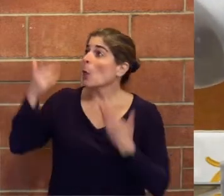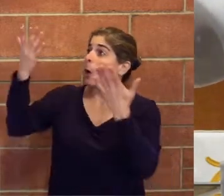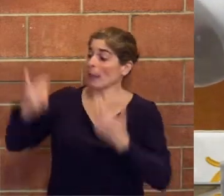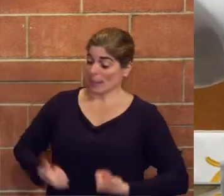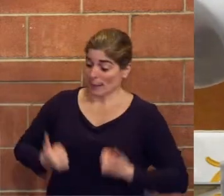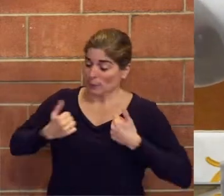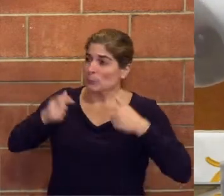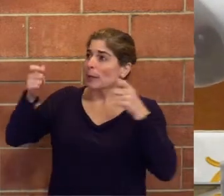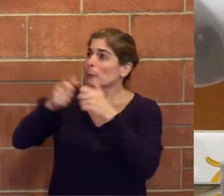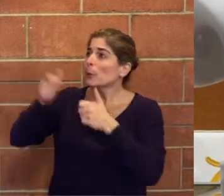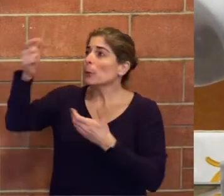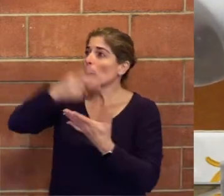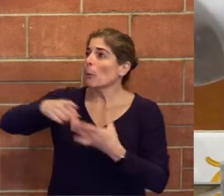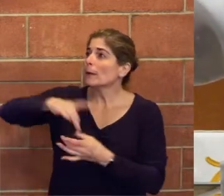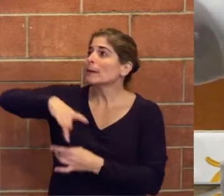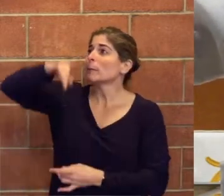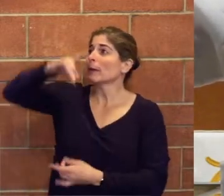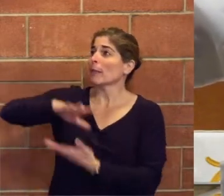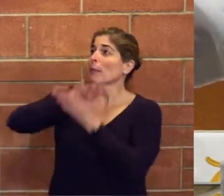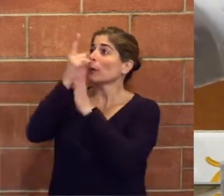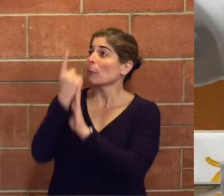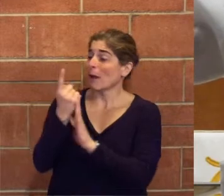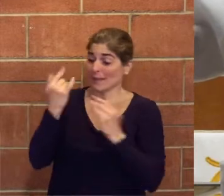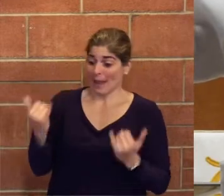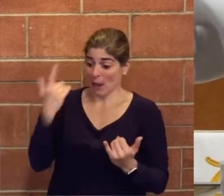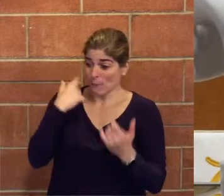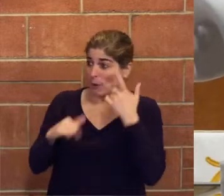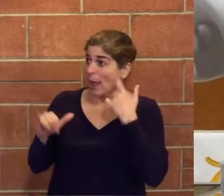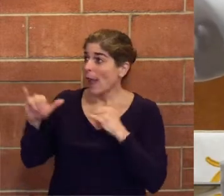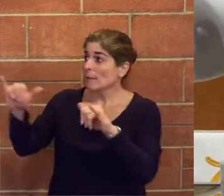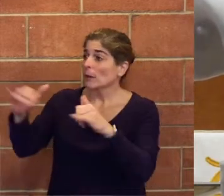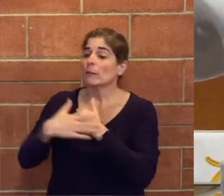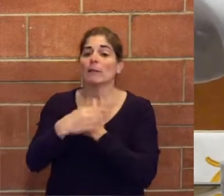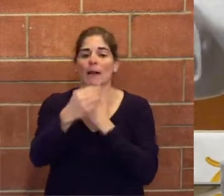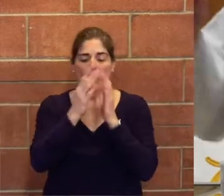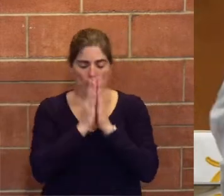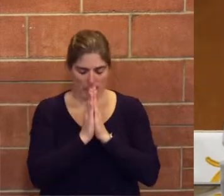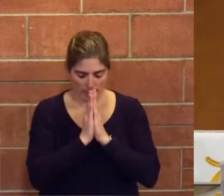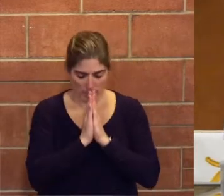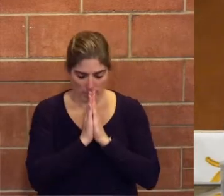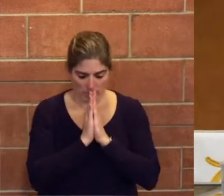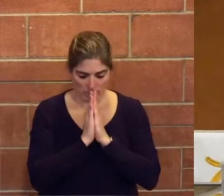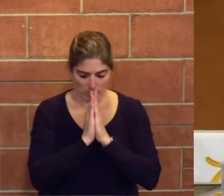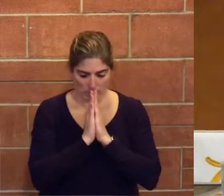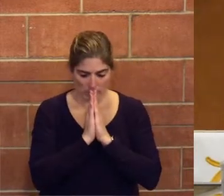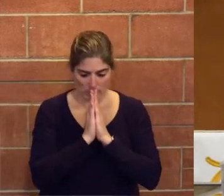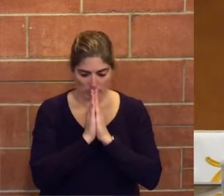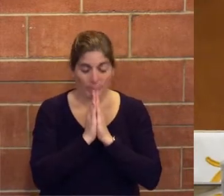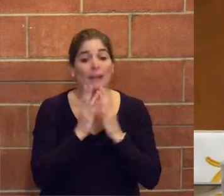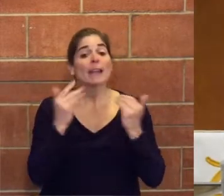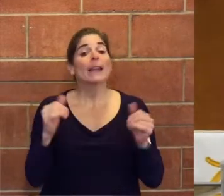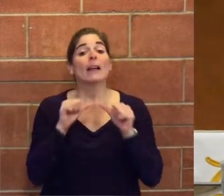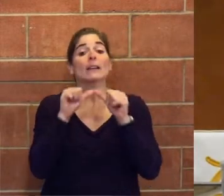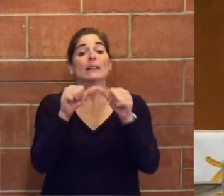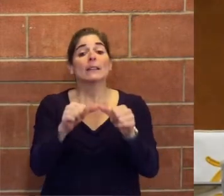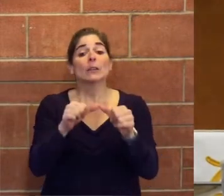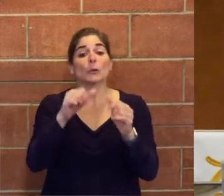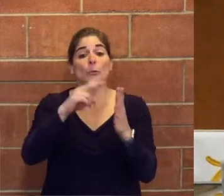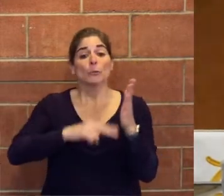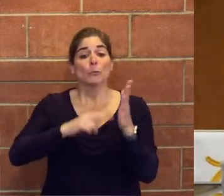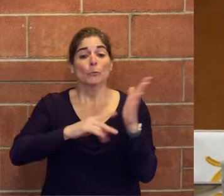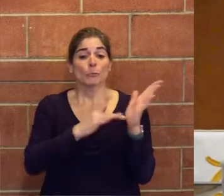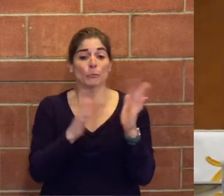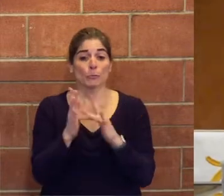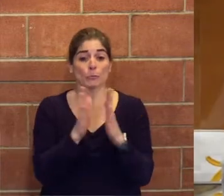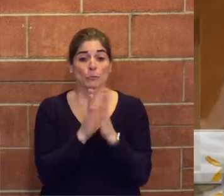and reigns with you in the Holy Spirit, one God, now and forever. Amen. We continue with our readings